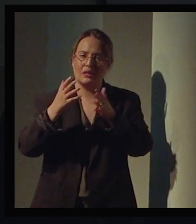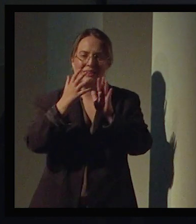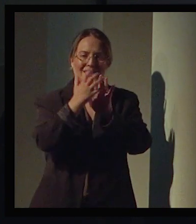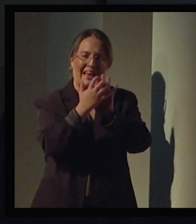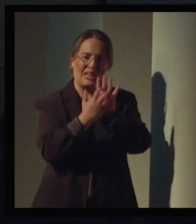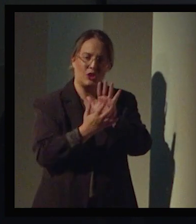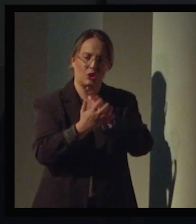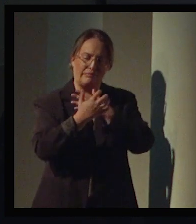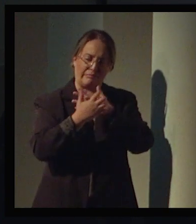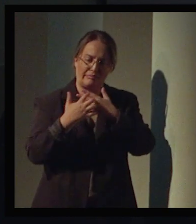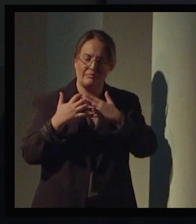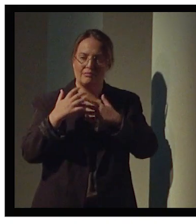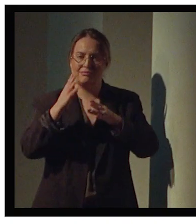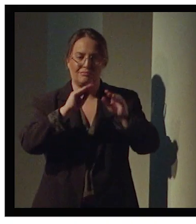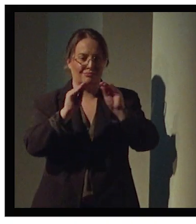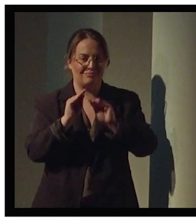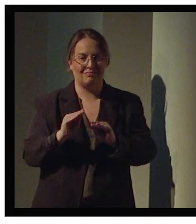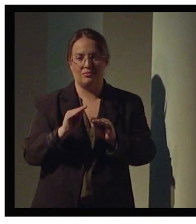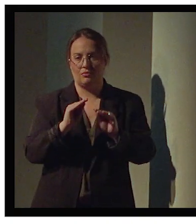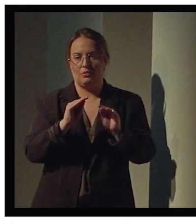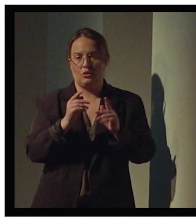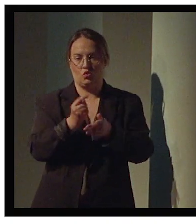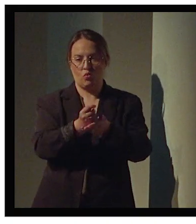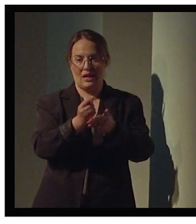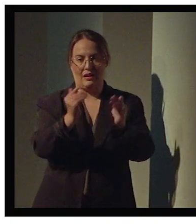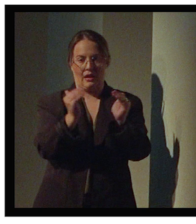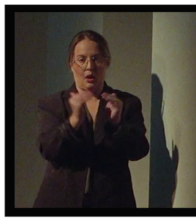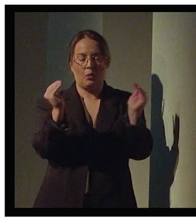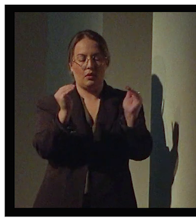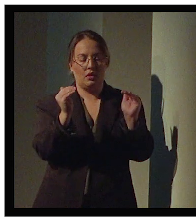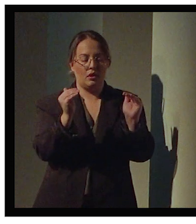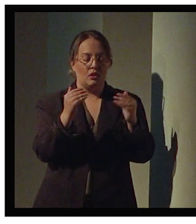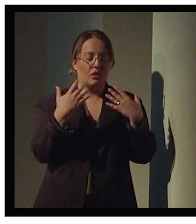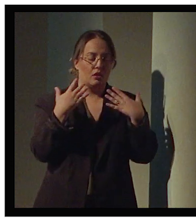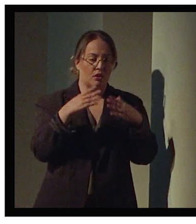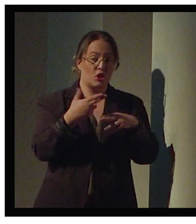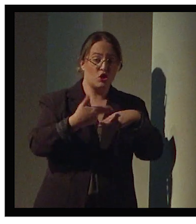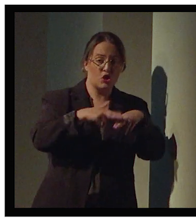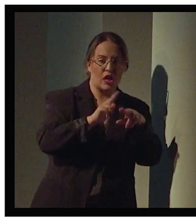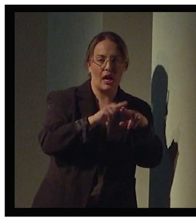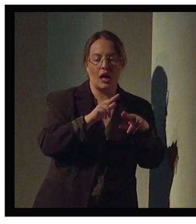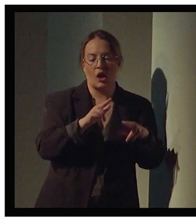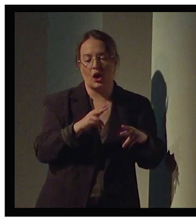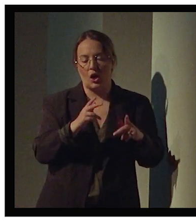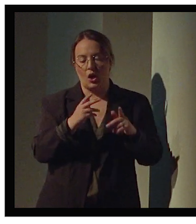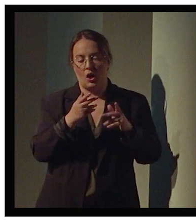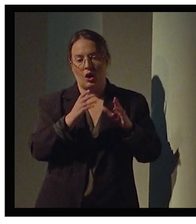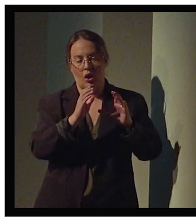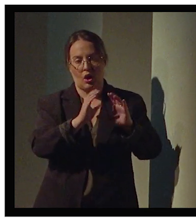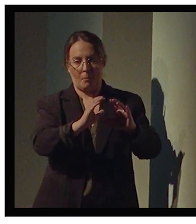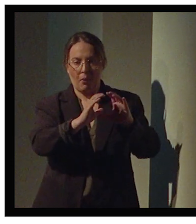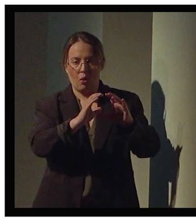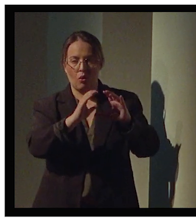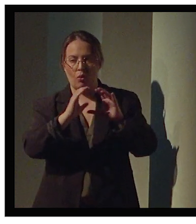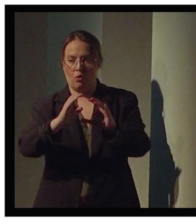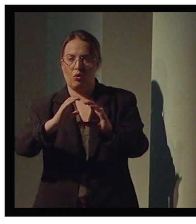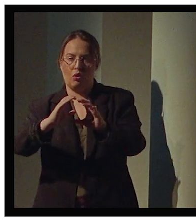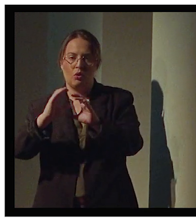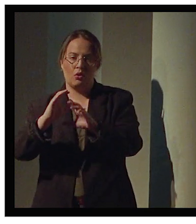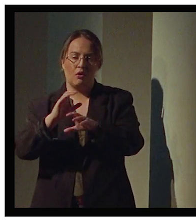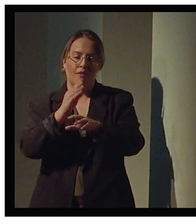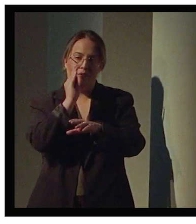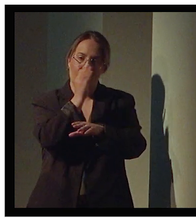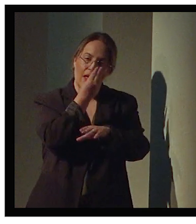she depicts treated equally. The chair's floral upholstery, the flowers in the mother's corsage and in her daughter's